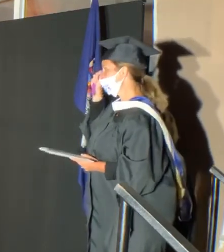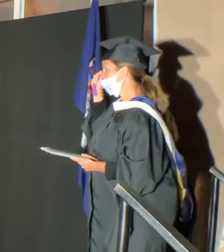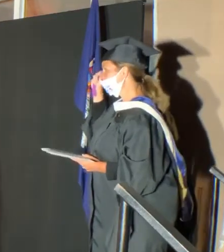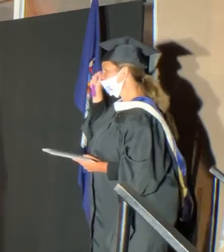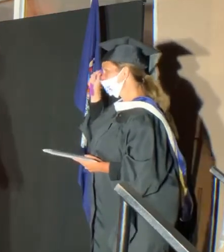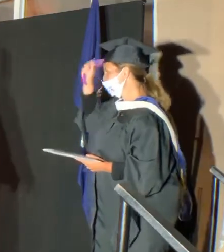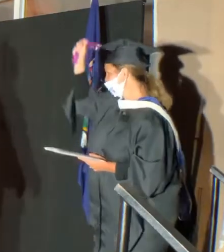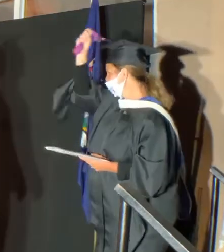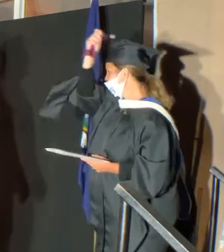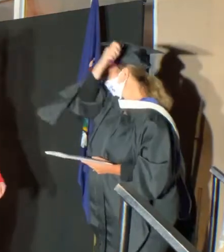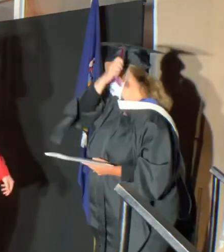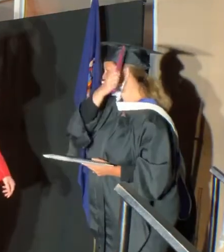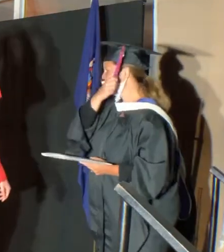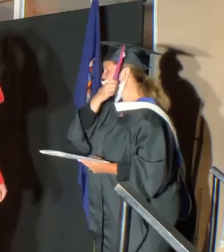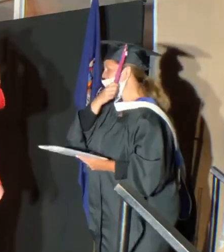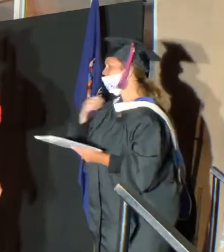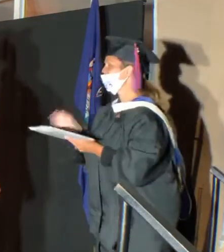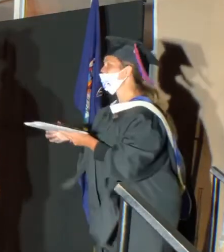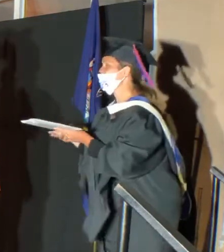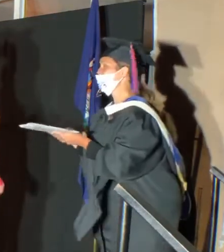Brandon Amorosi.